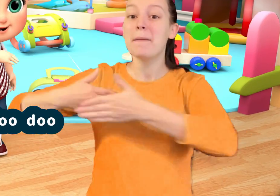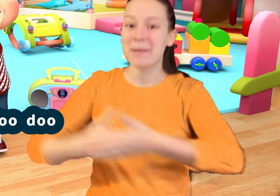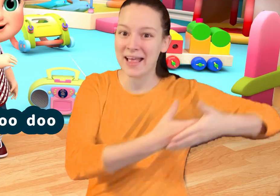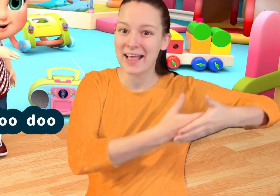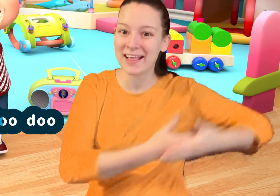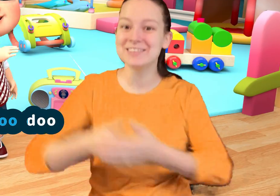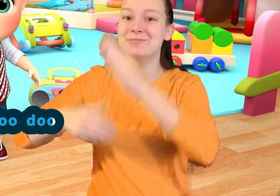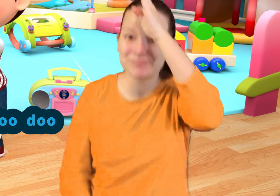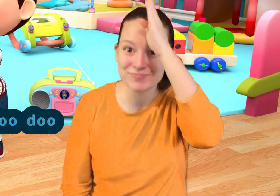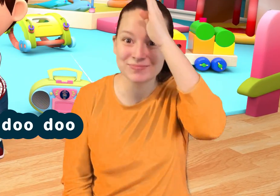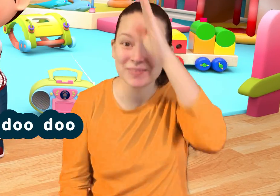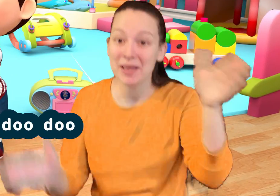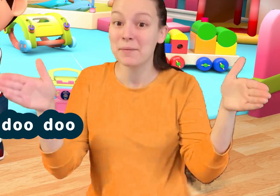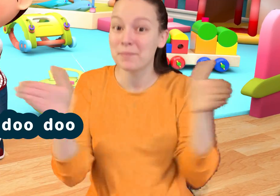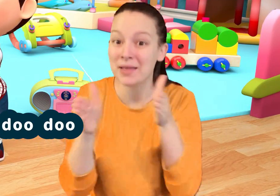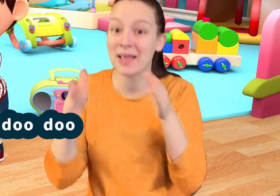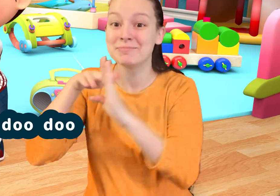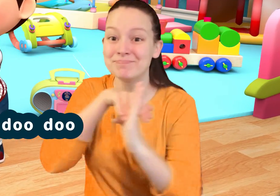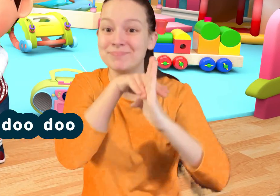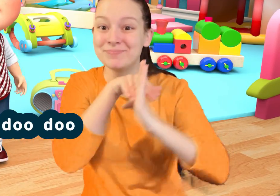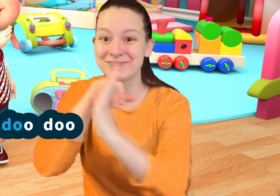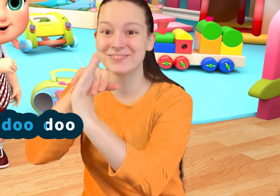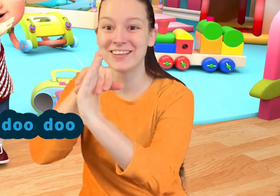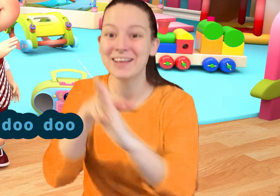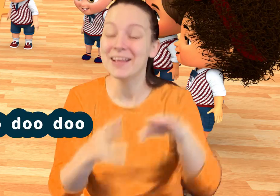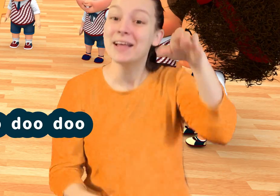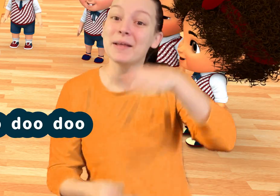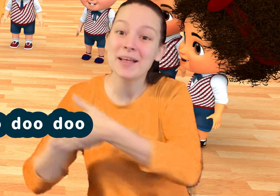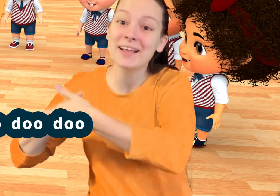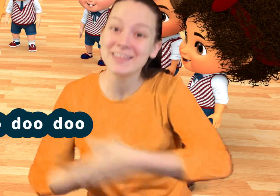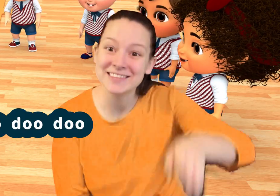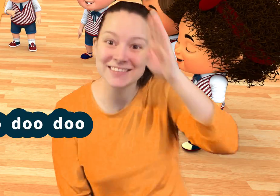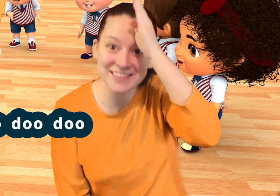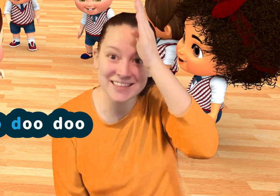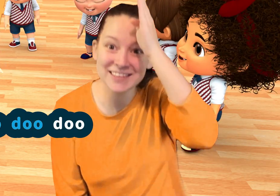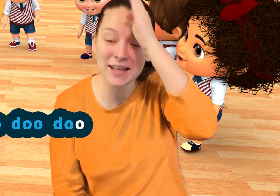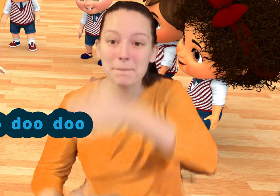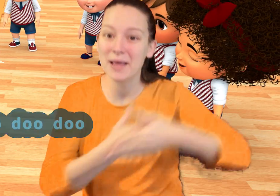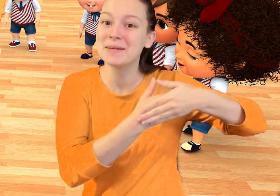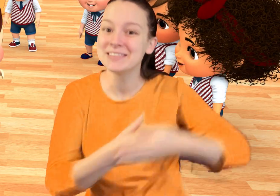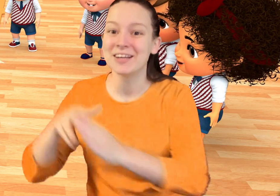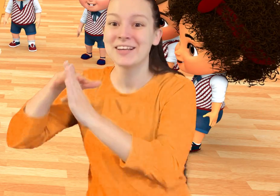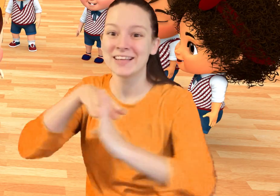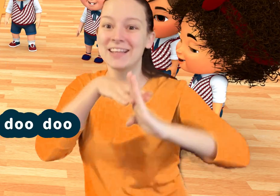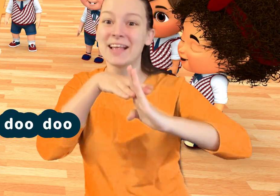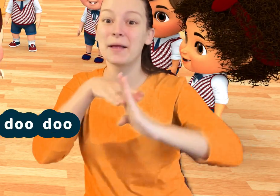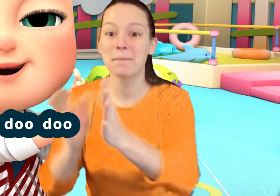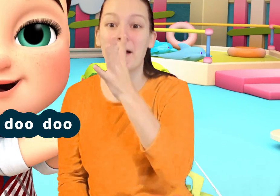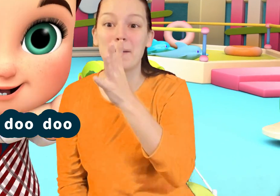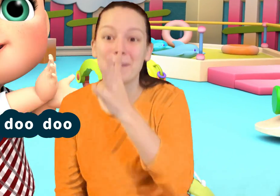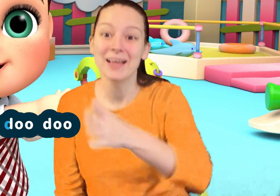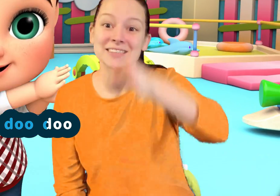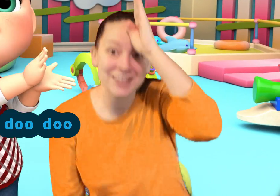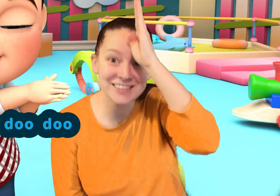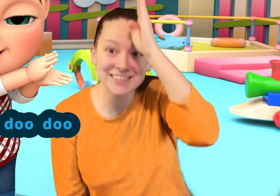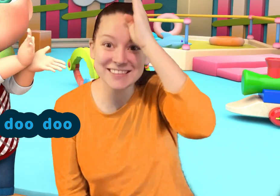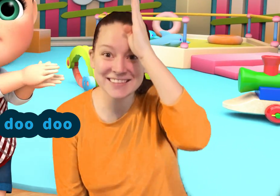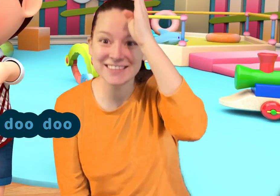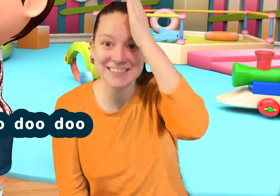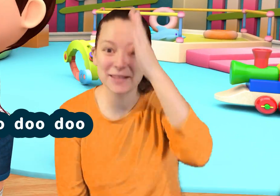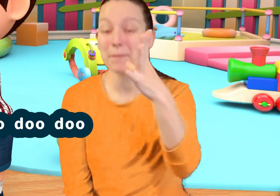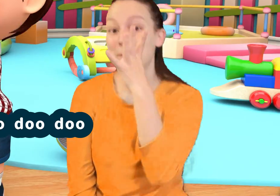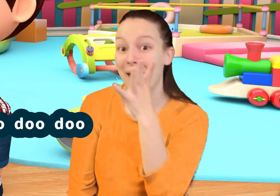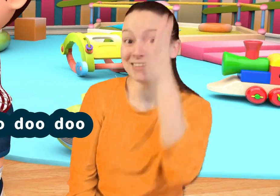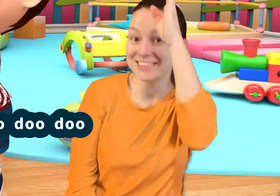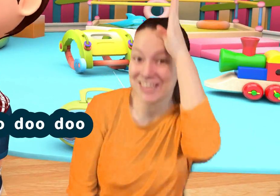baby shark doo doo doo doo doo doo baby shark doo dooo doo doo doo doo baby shark doo doo doo doo doo doo baby shark mommy shark doo